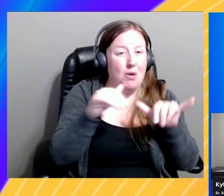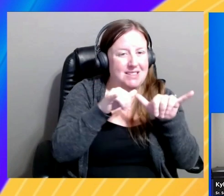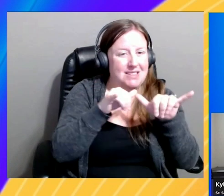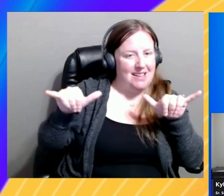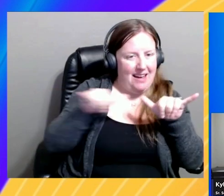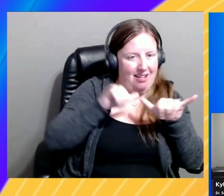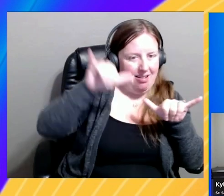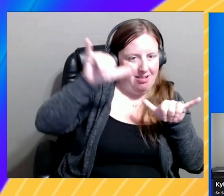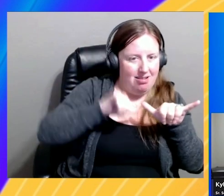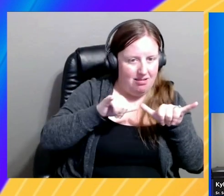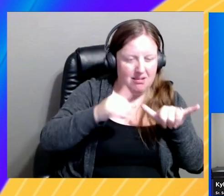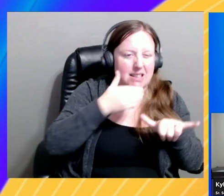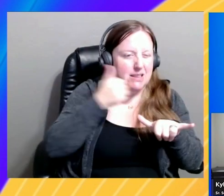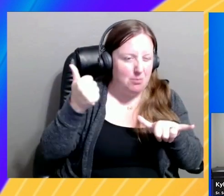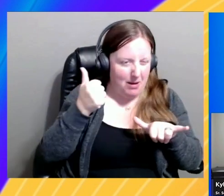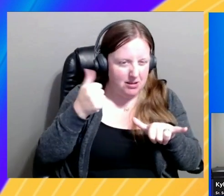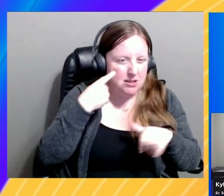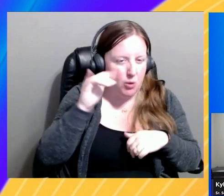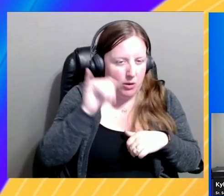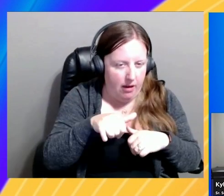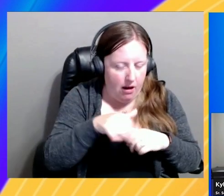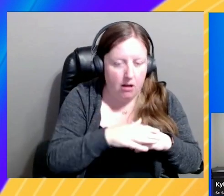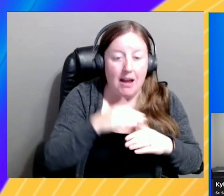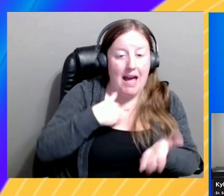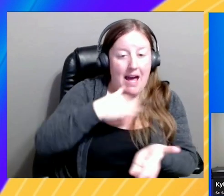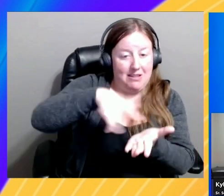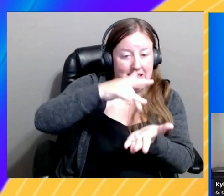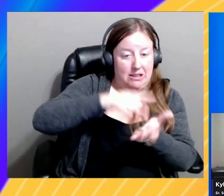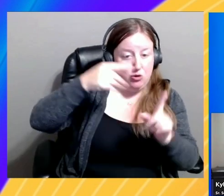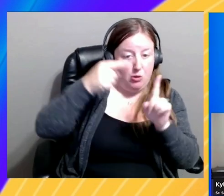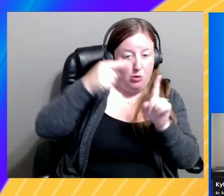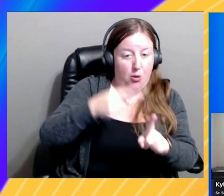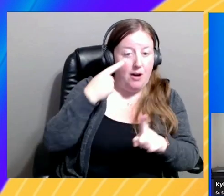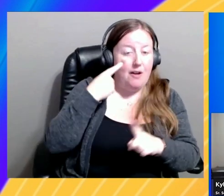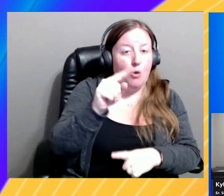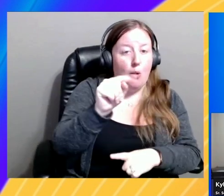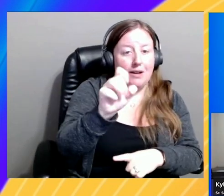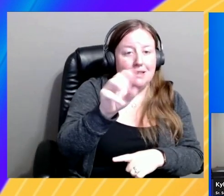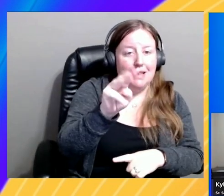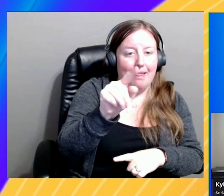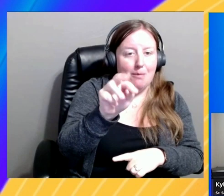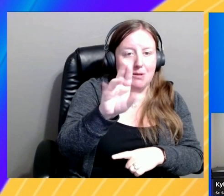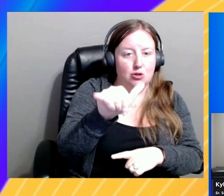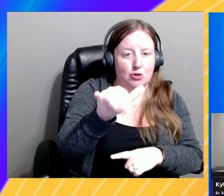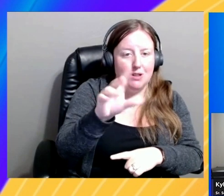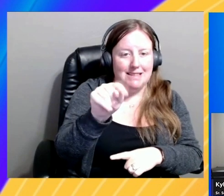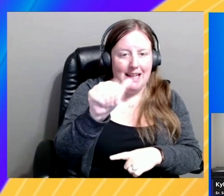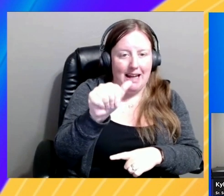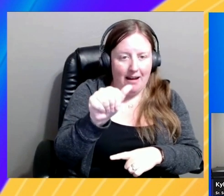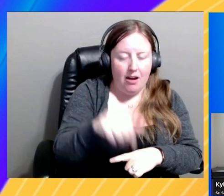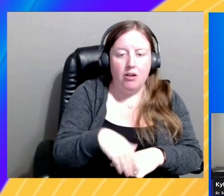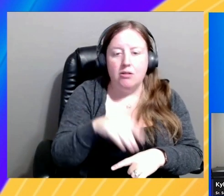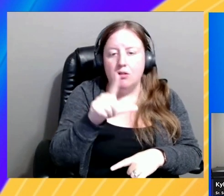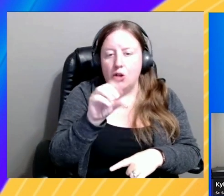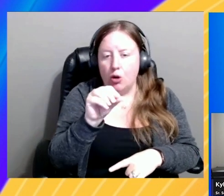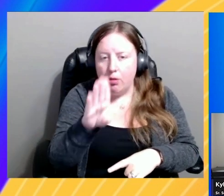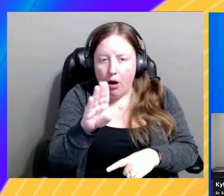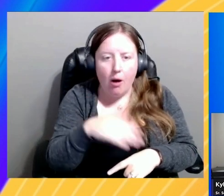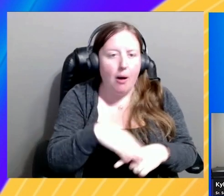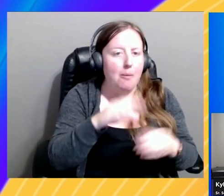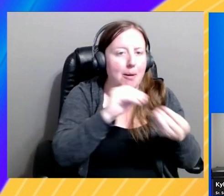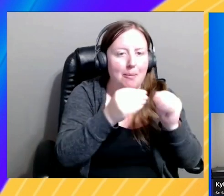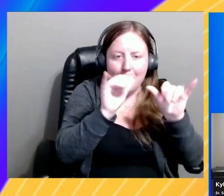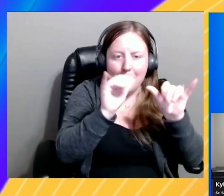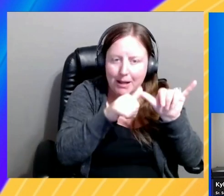to Mhm. have this central point for your telemetry data, your logs, your metrics, your traces, your